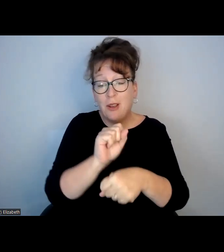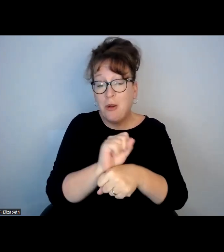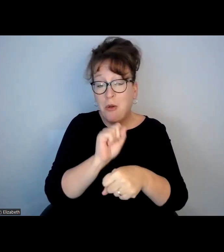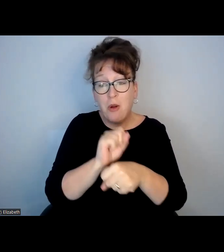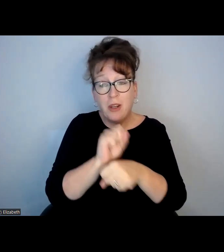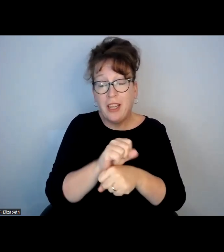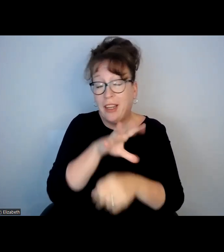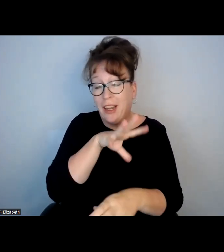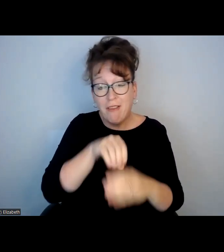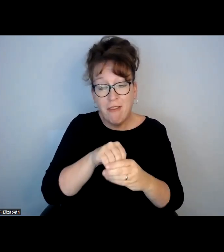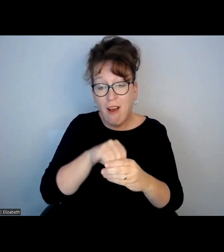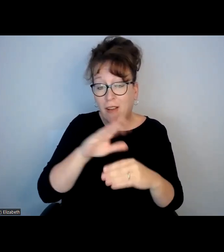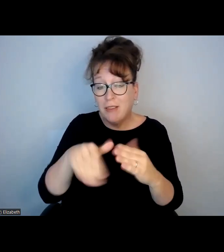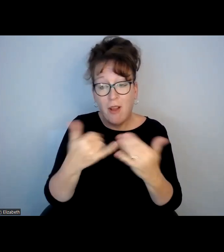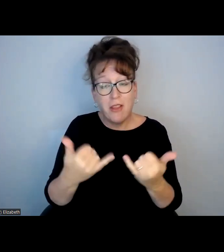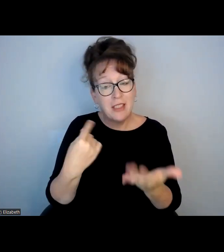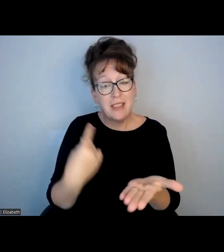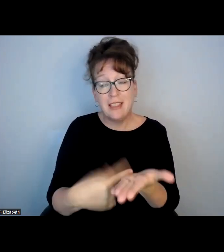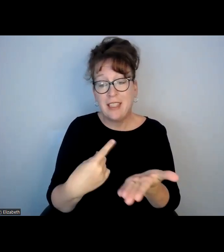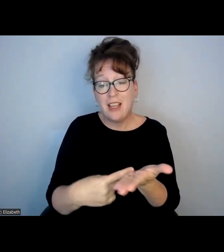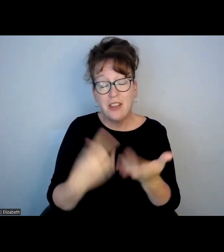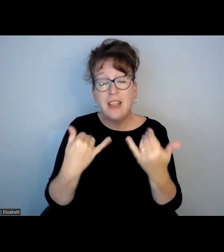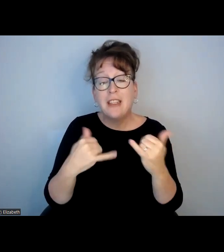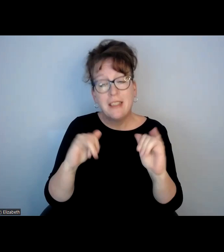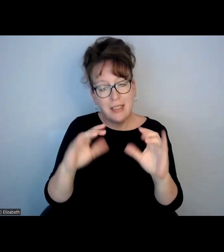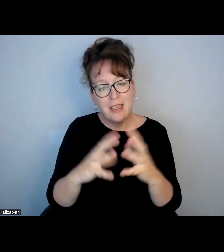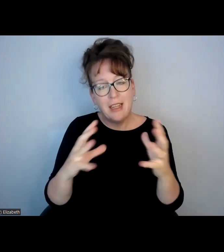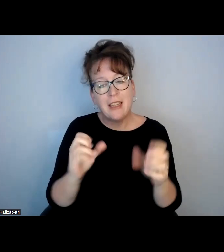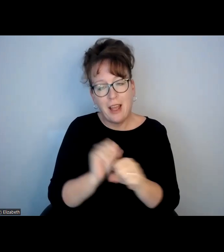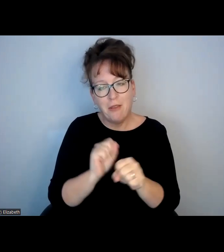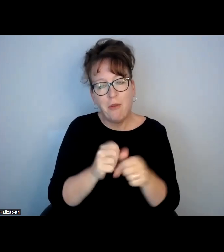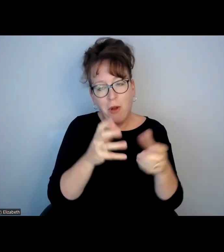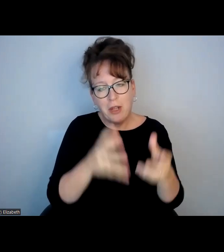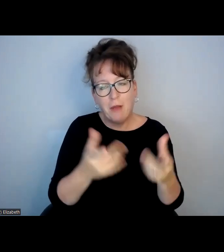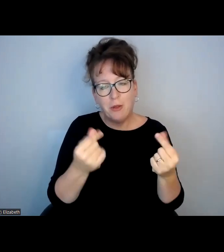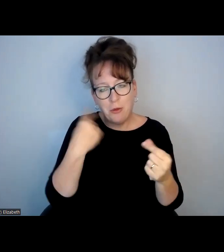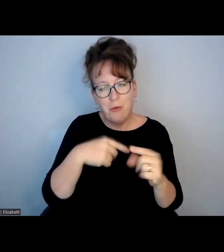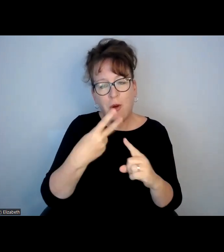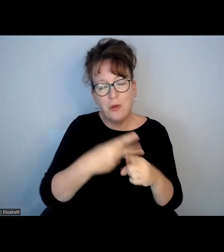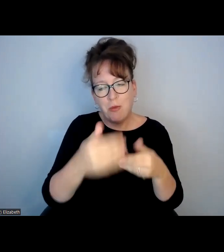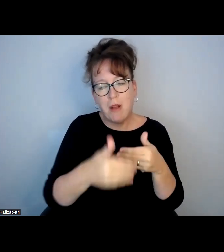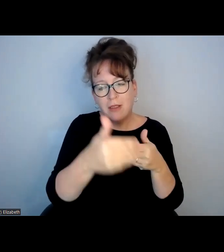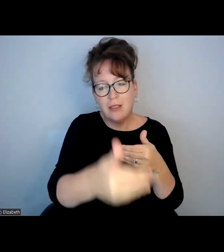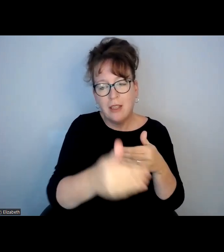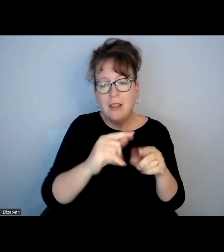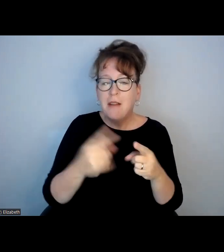discussions, and there's a lot of work that remains to be done over the next 2.5 months. But we've started